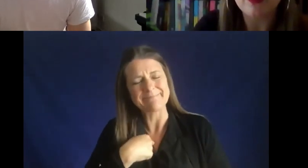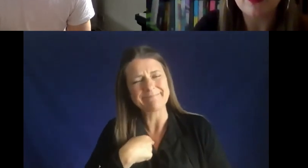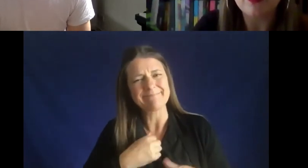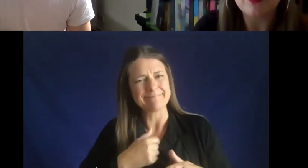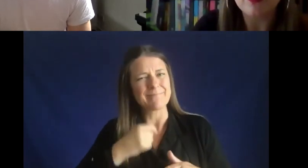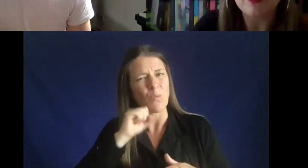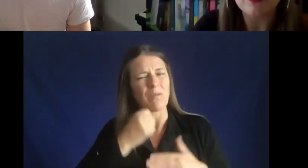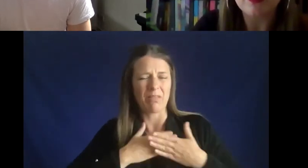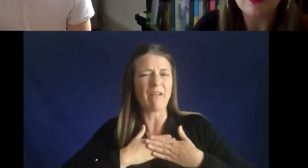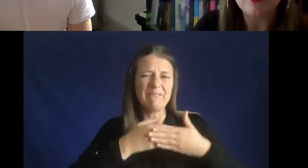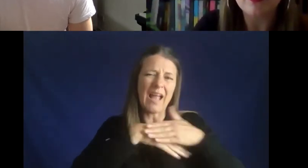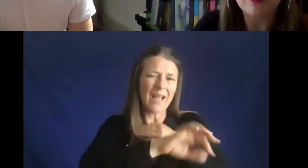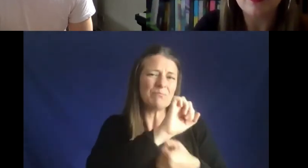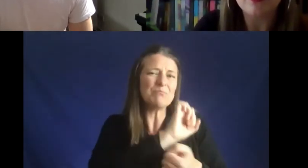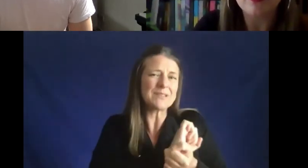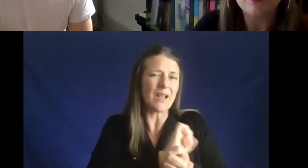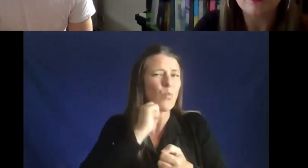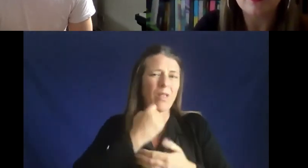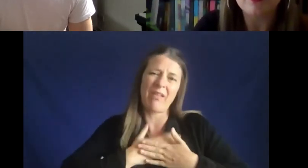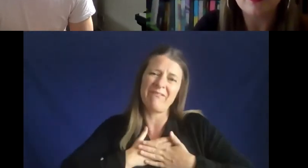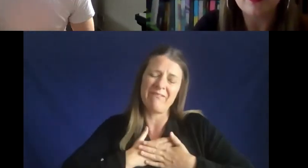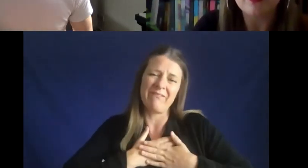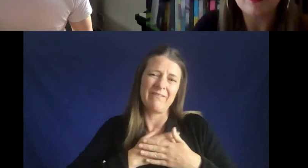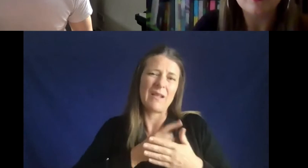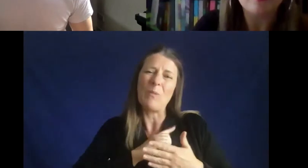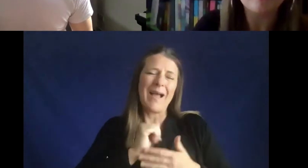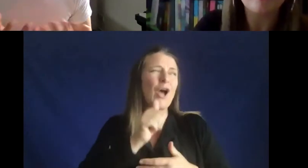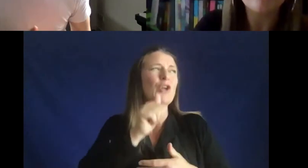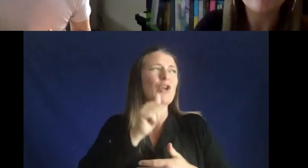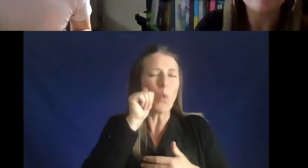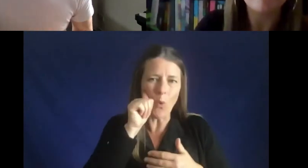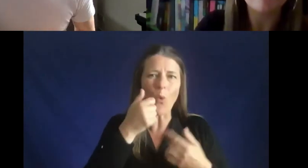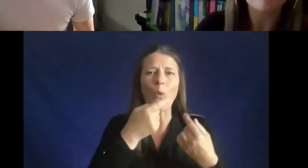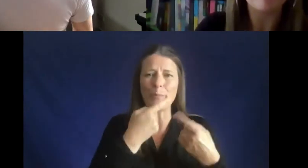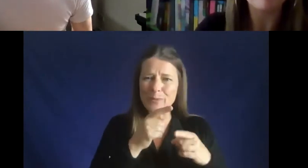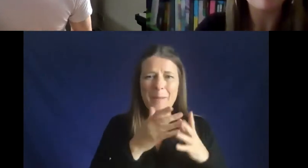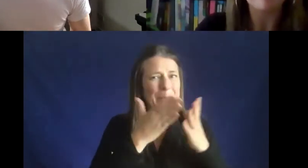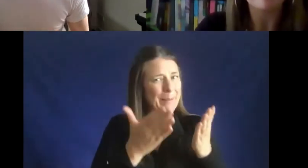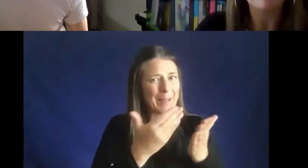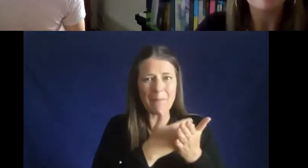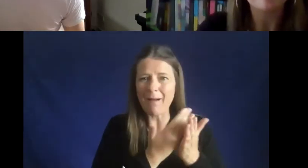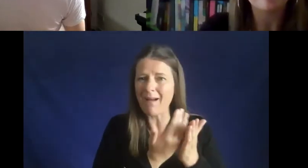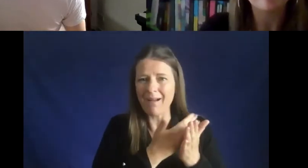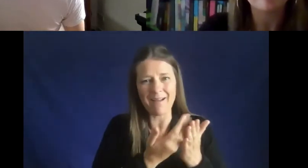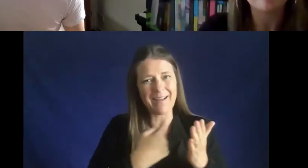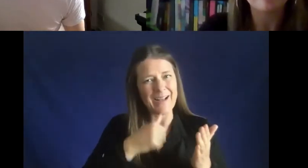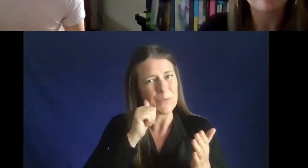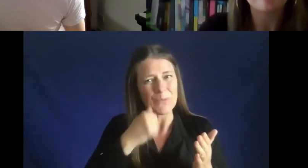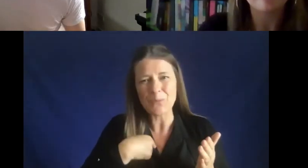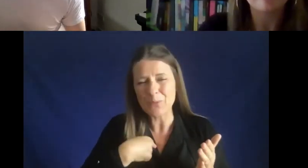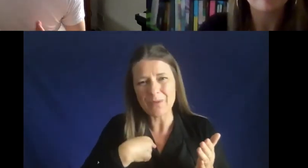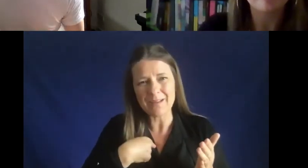part of my process, and I know that because it was in my Into the New. It was the heart of it,